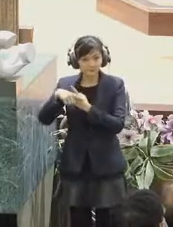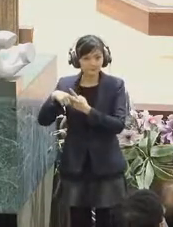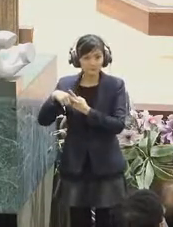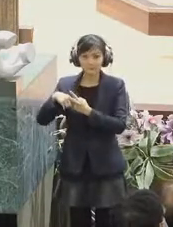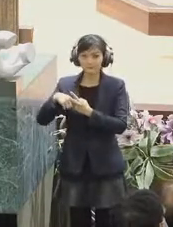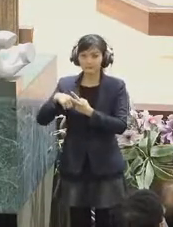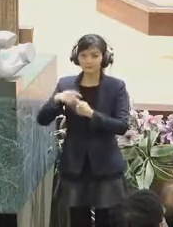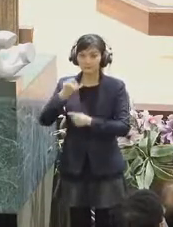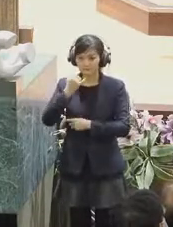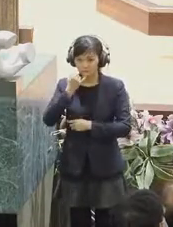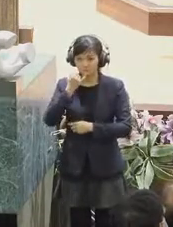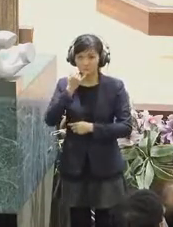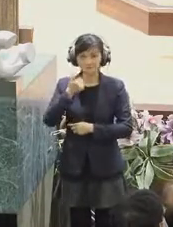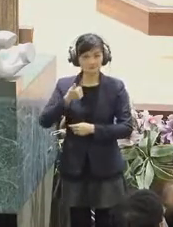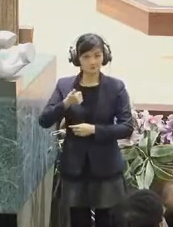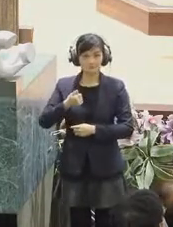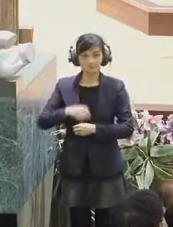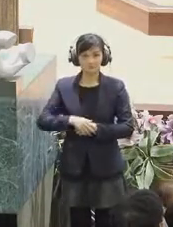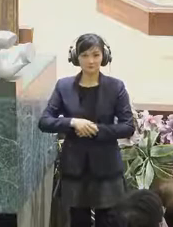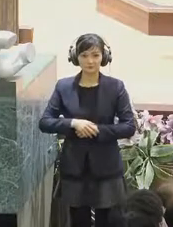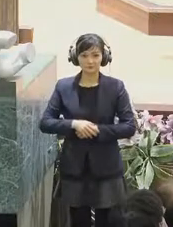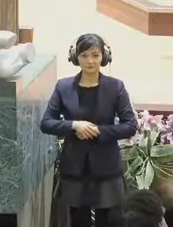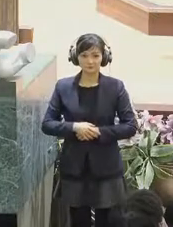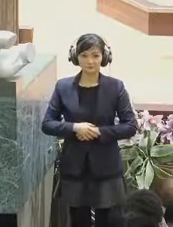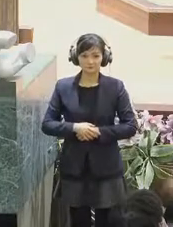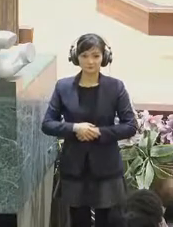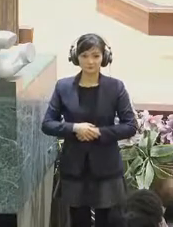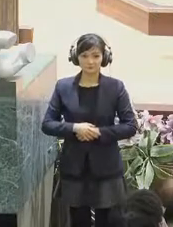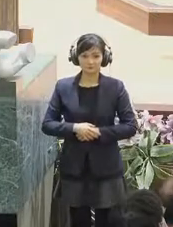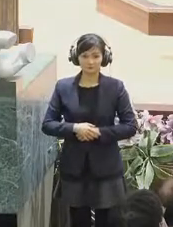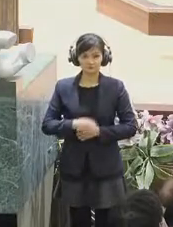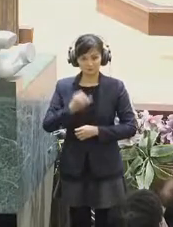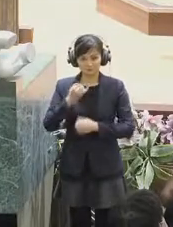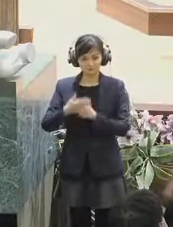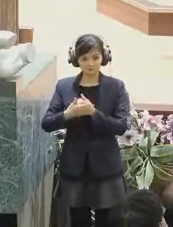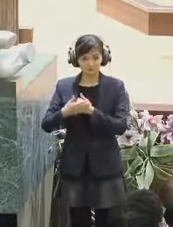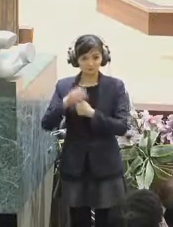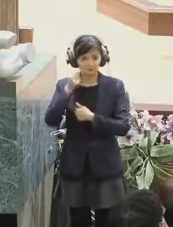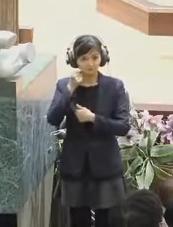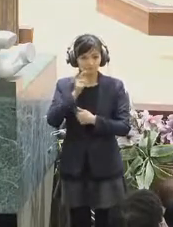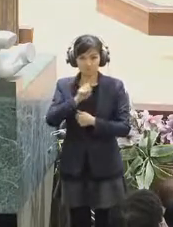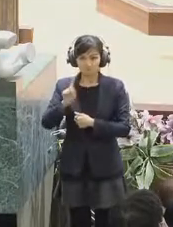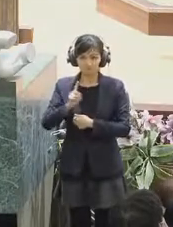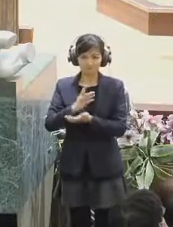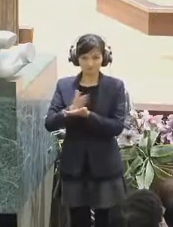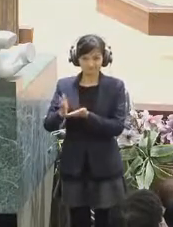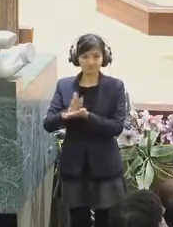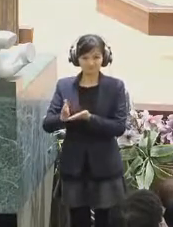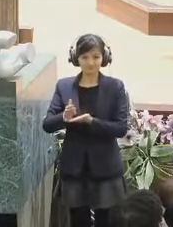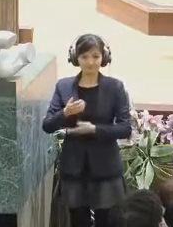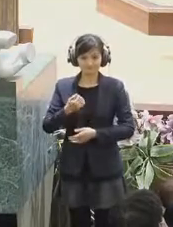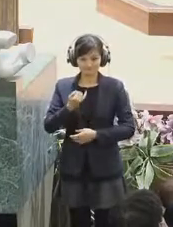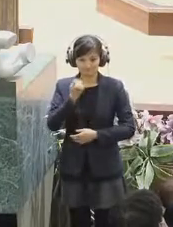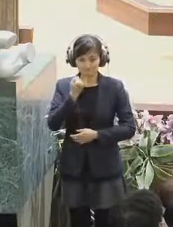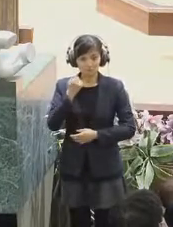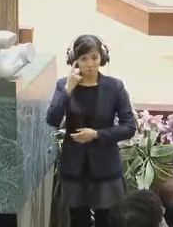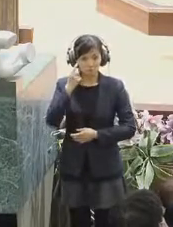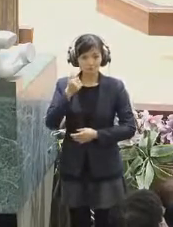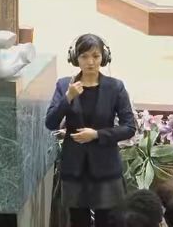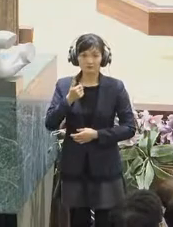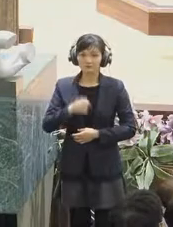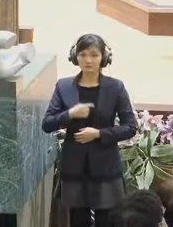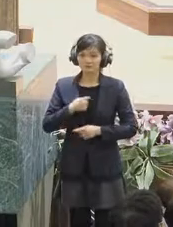And this is a very, very liberal approach you've chosen. Take people seriously, believe in their power and